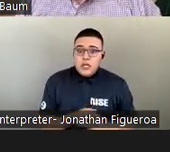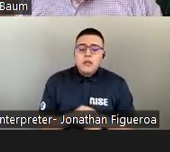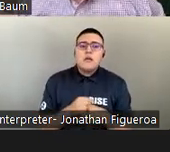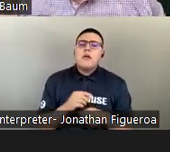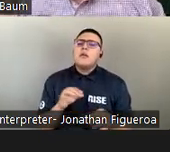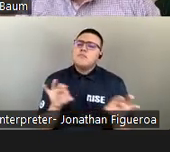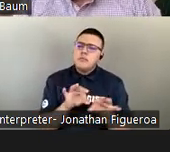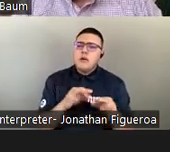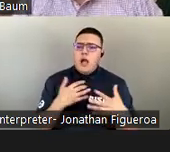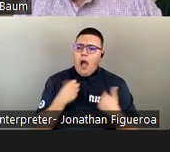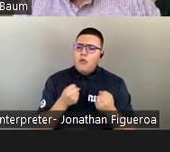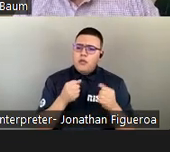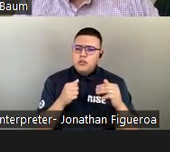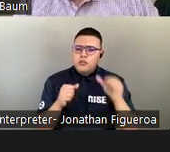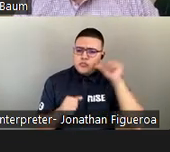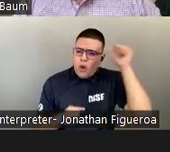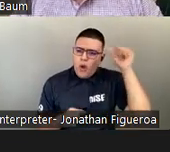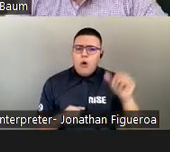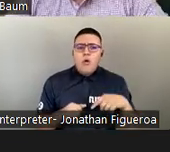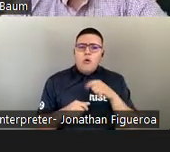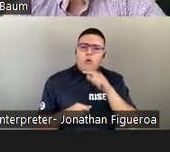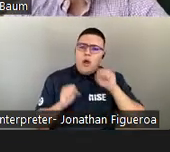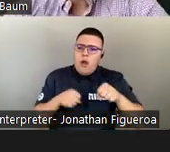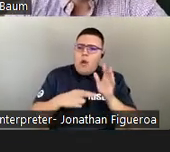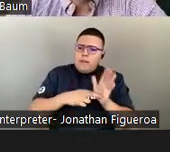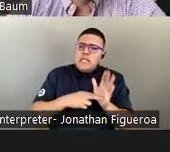adult that represents who they are.